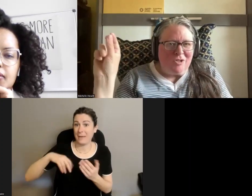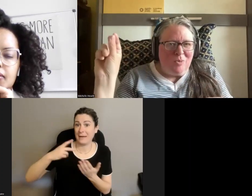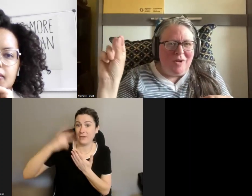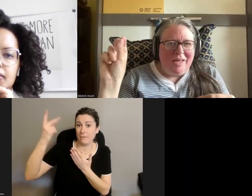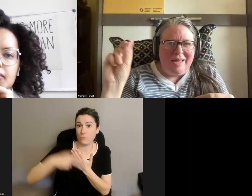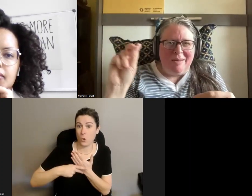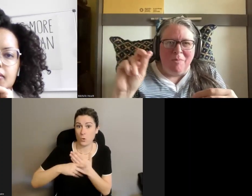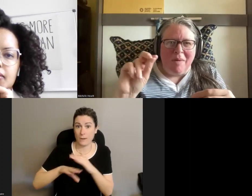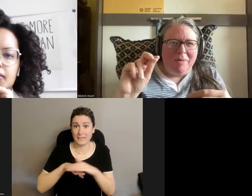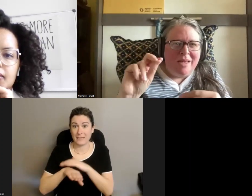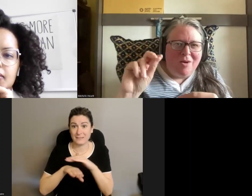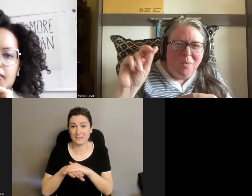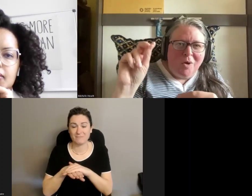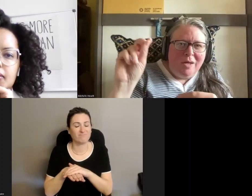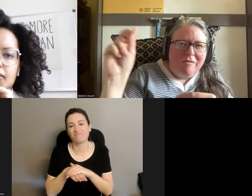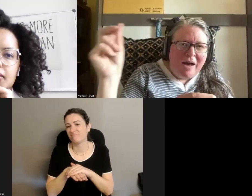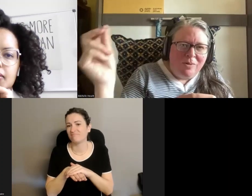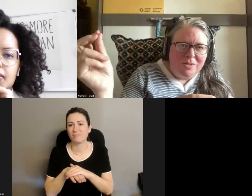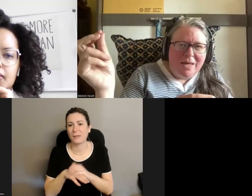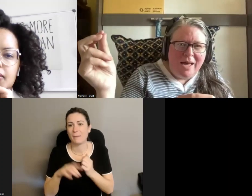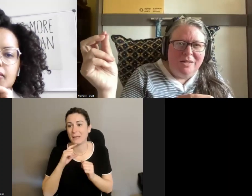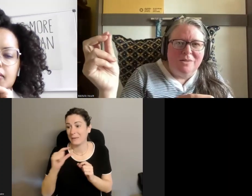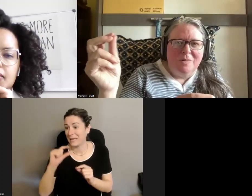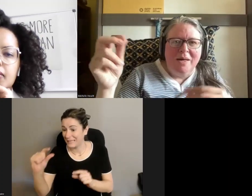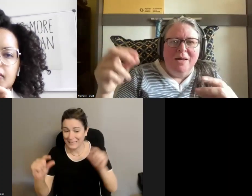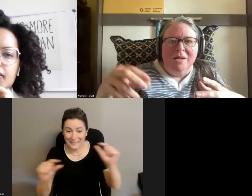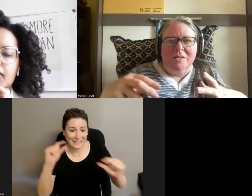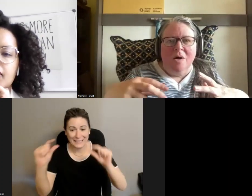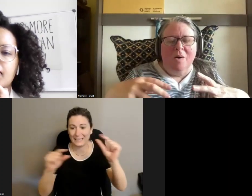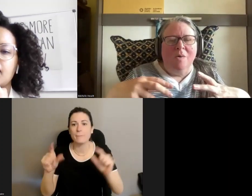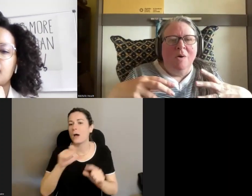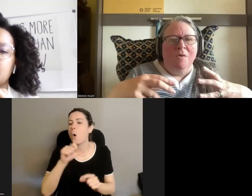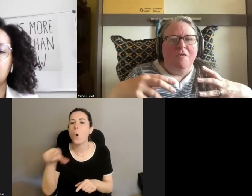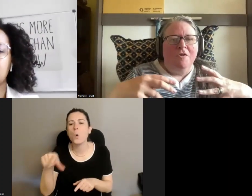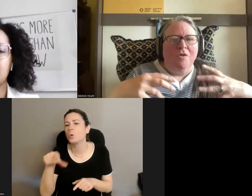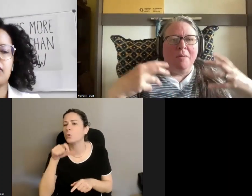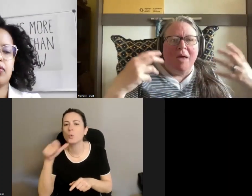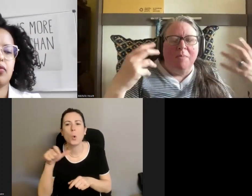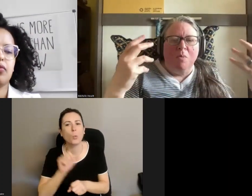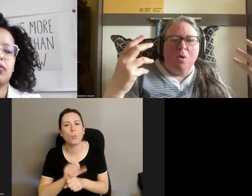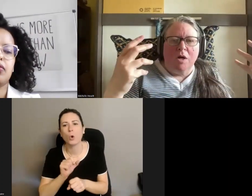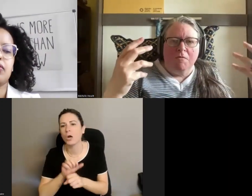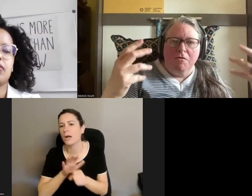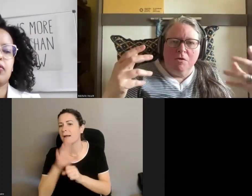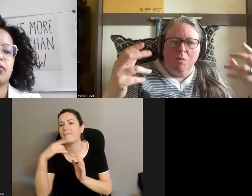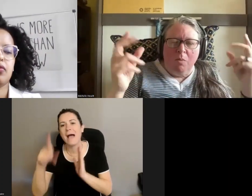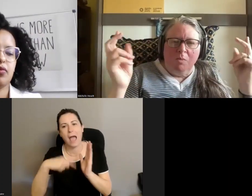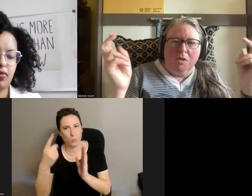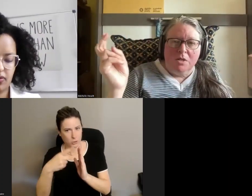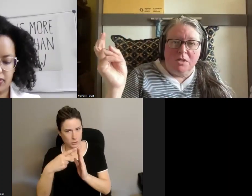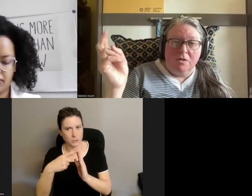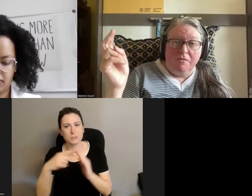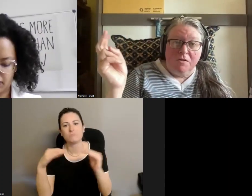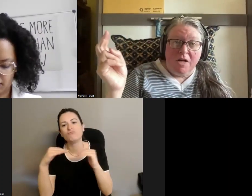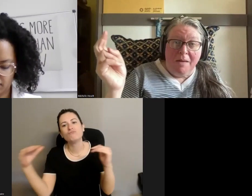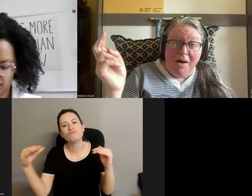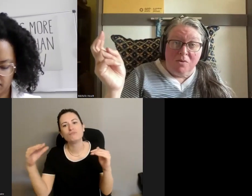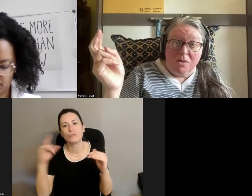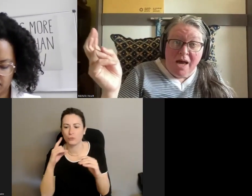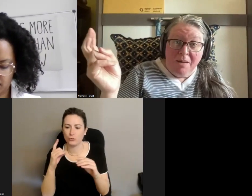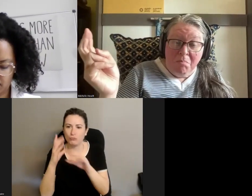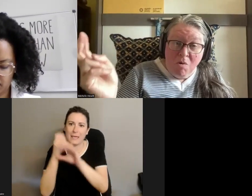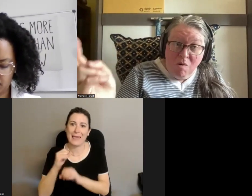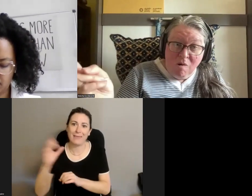may be a partial one here, but maybe they don't work enough hours to get into it. So for all they may be working full, what we would consider